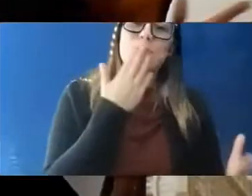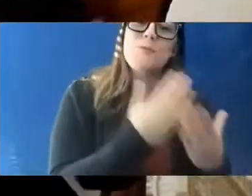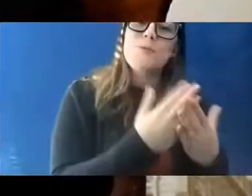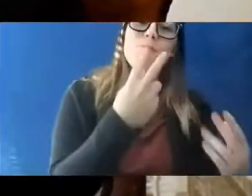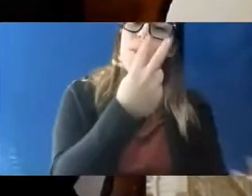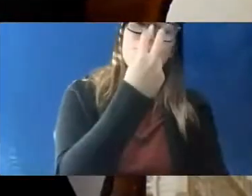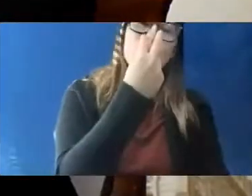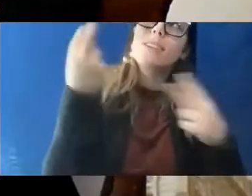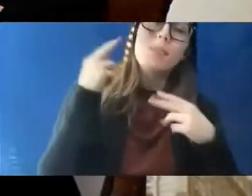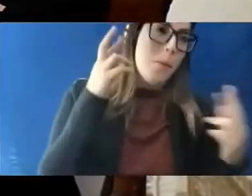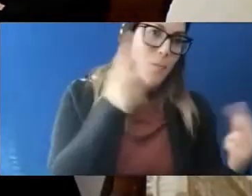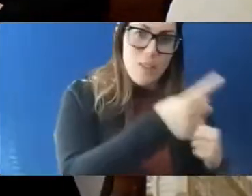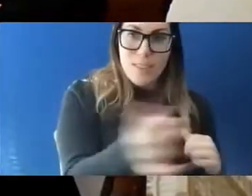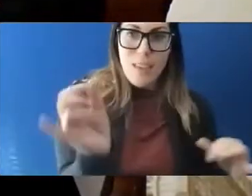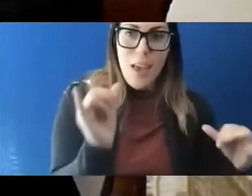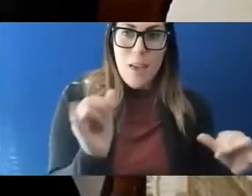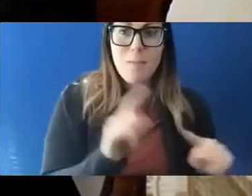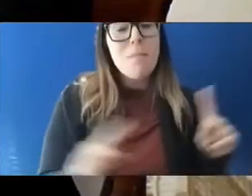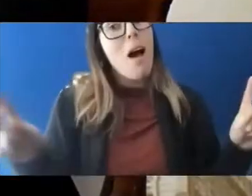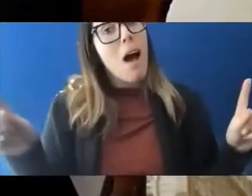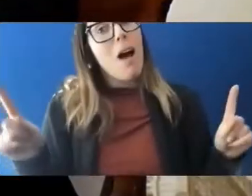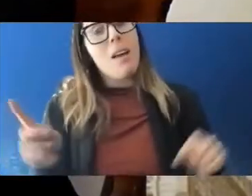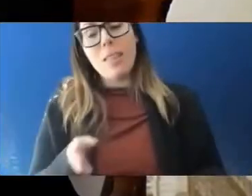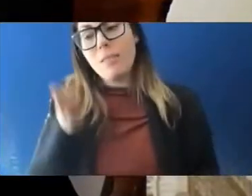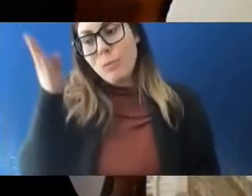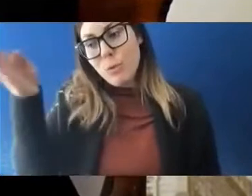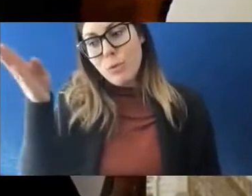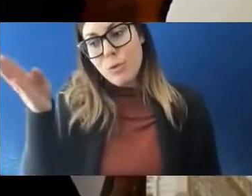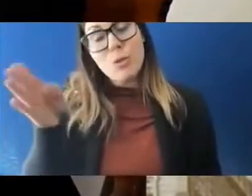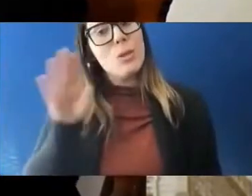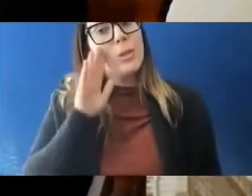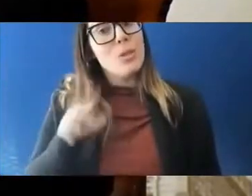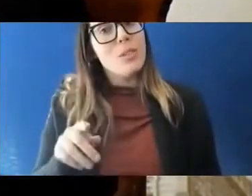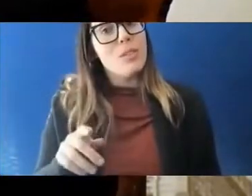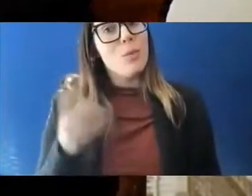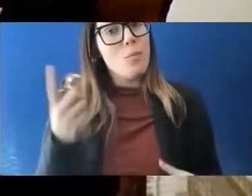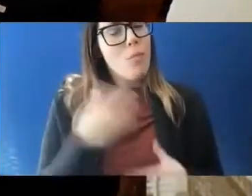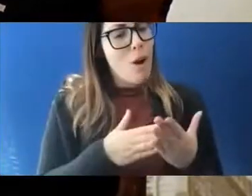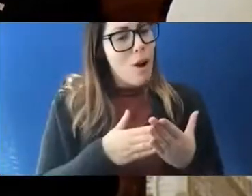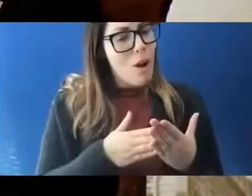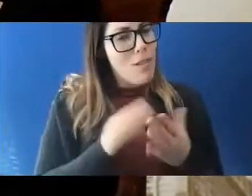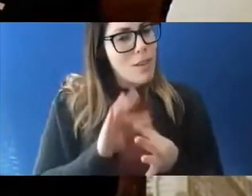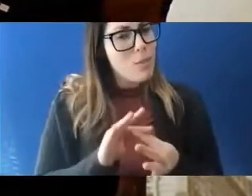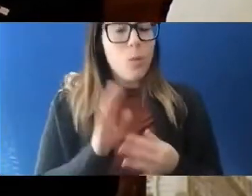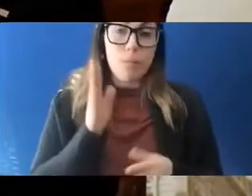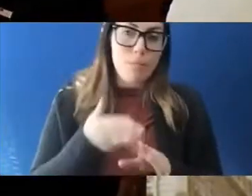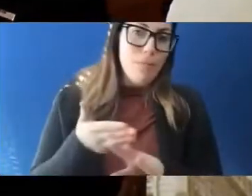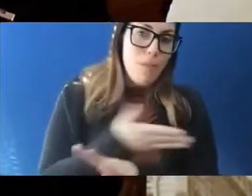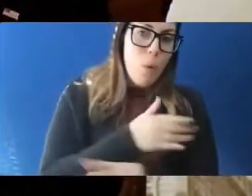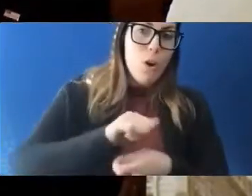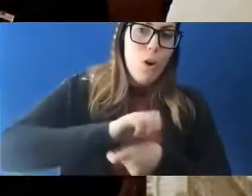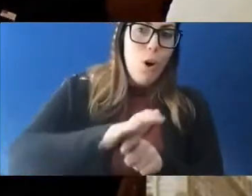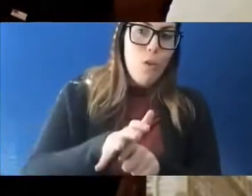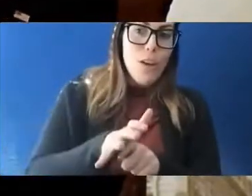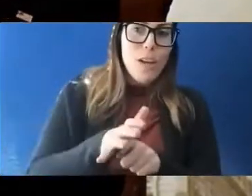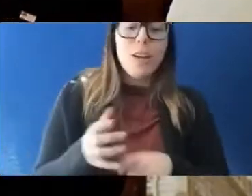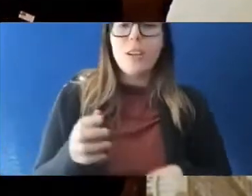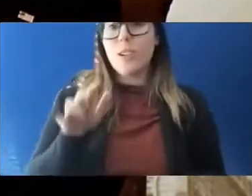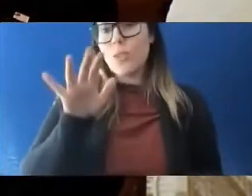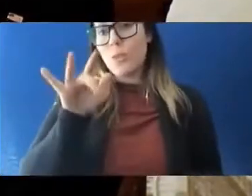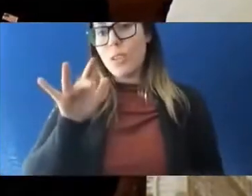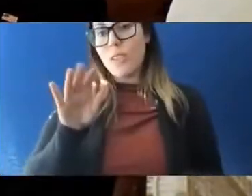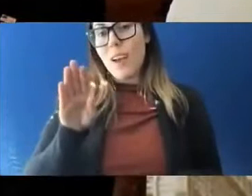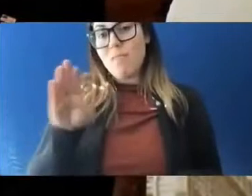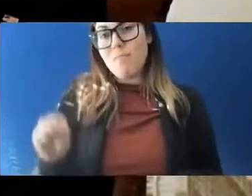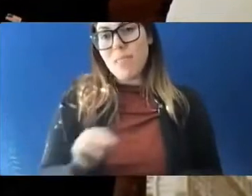that. I hope you all do too. But here's the other piece of it. At least pre-COVID, 25 million children